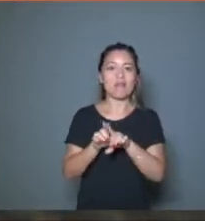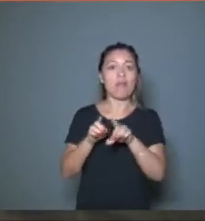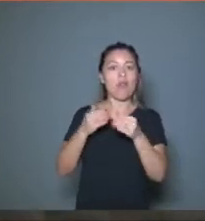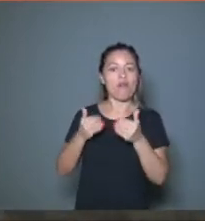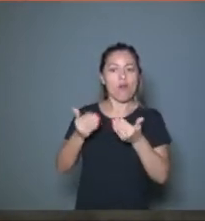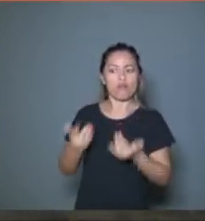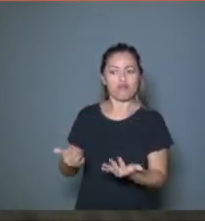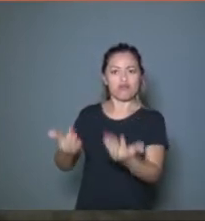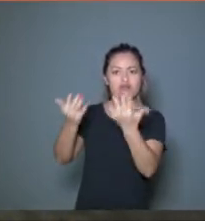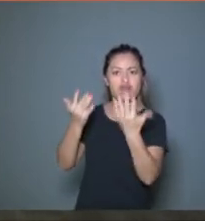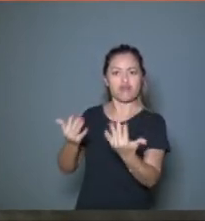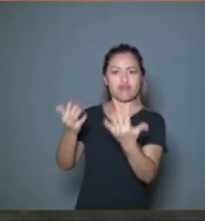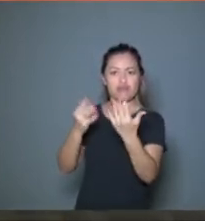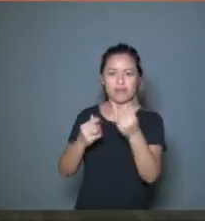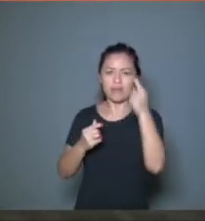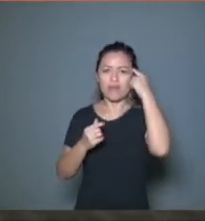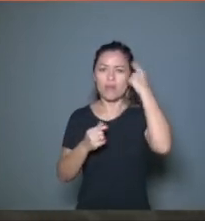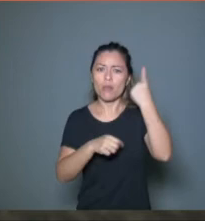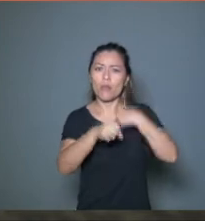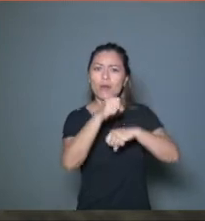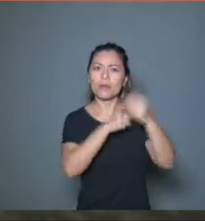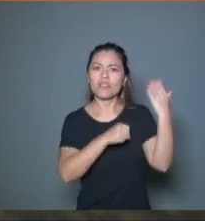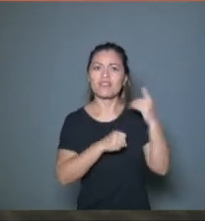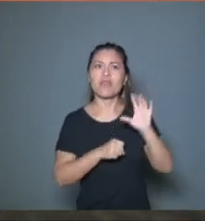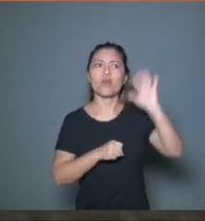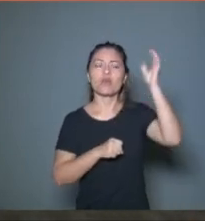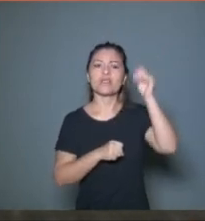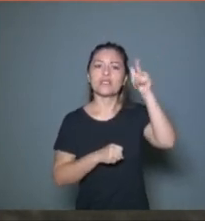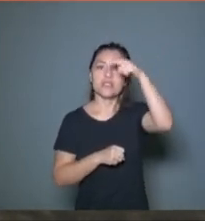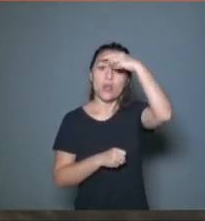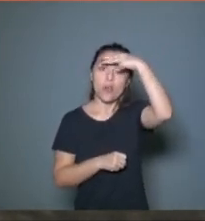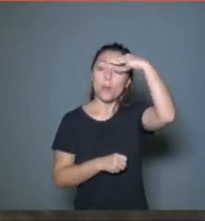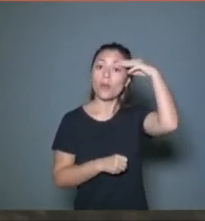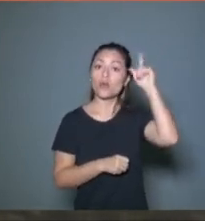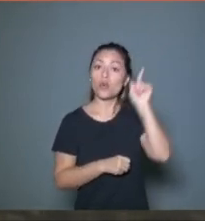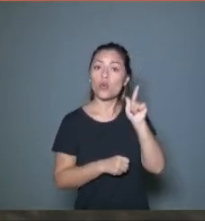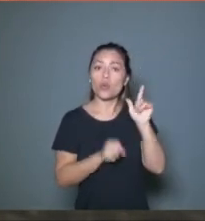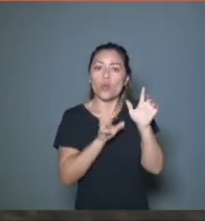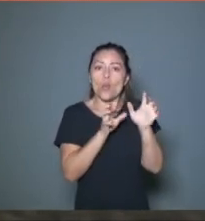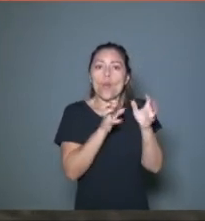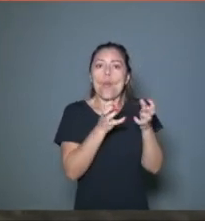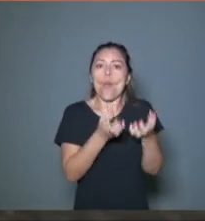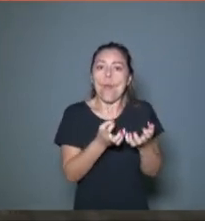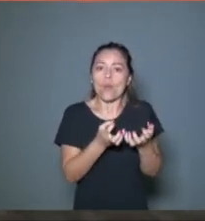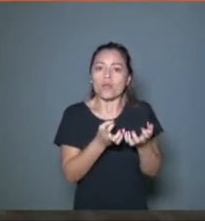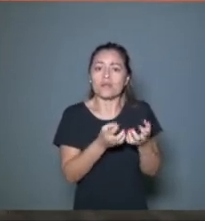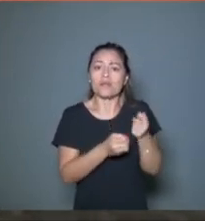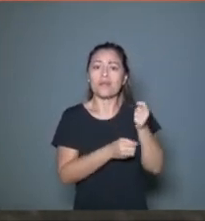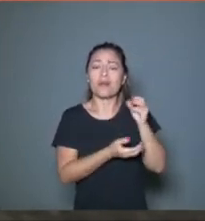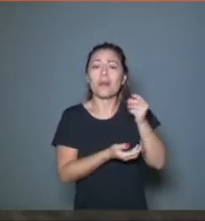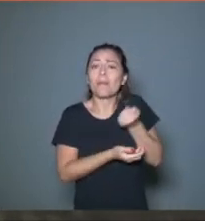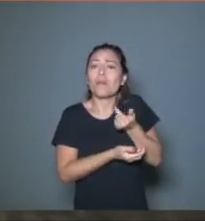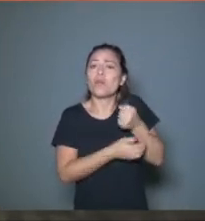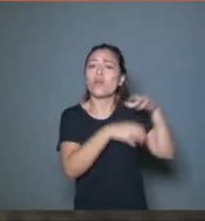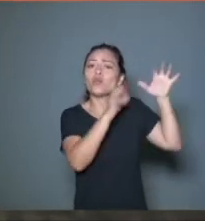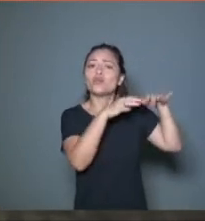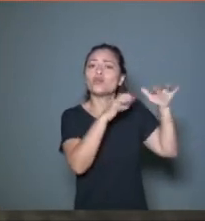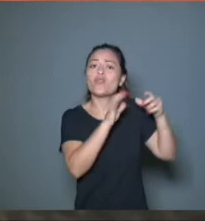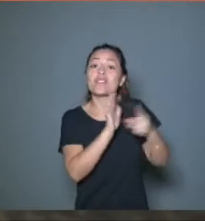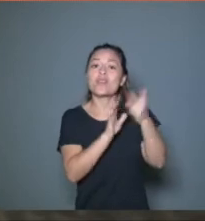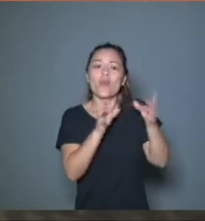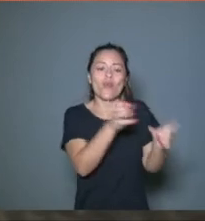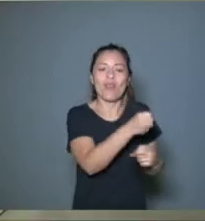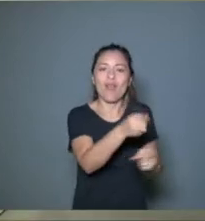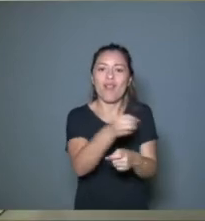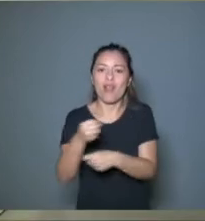planted and they show high yield potential. You remember that last year we had drought in Mato Grosso do Sul and